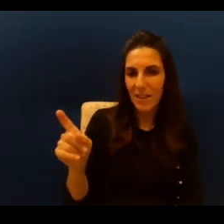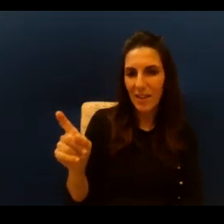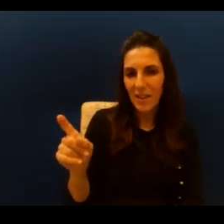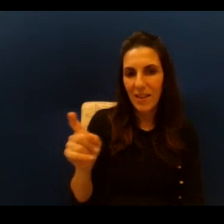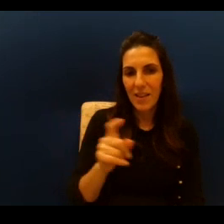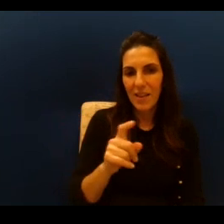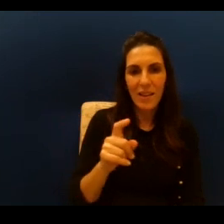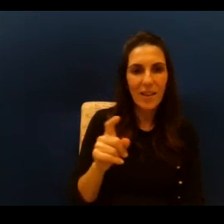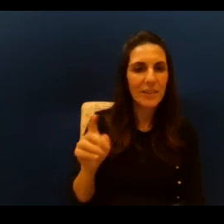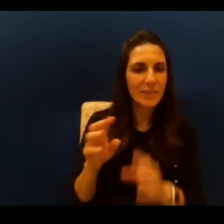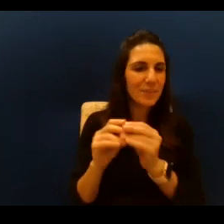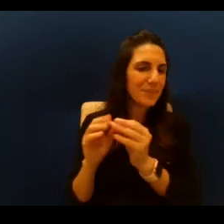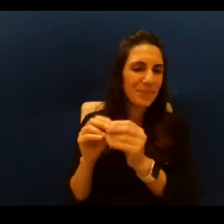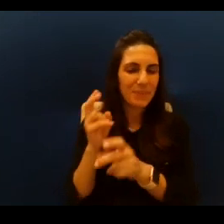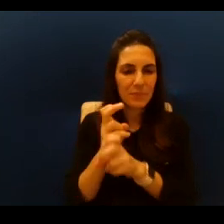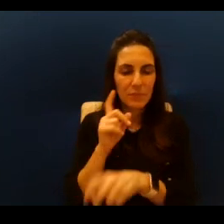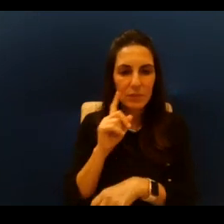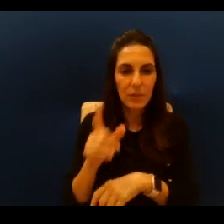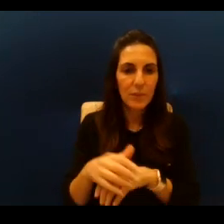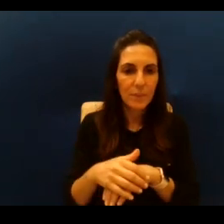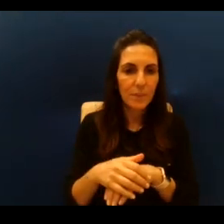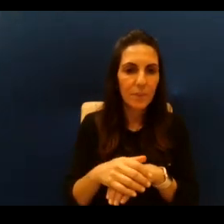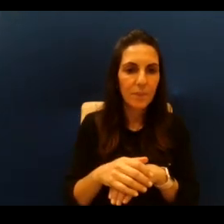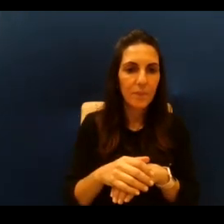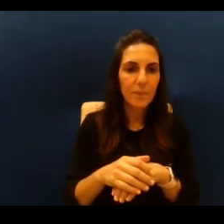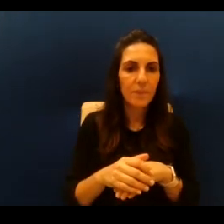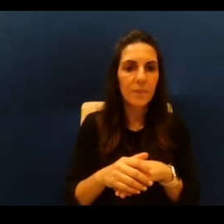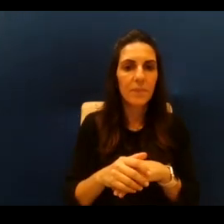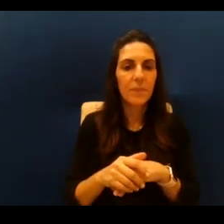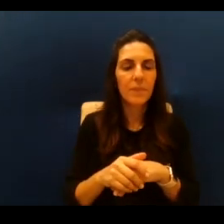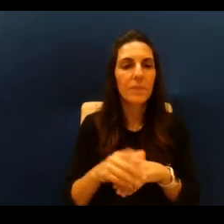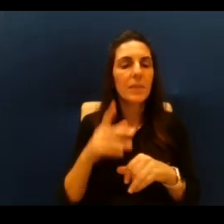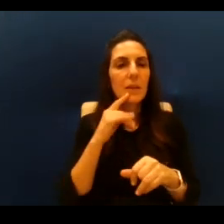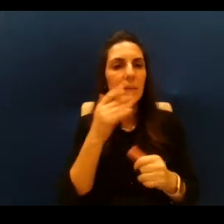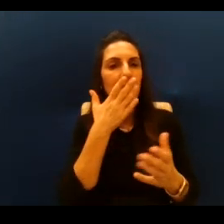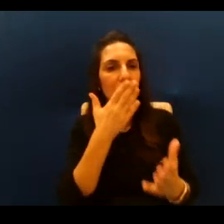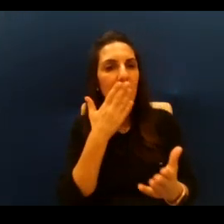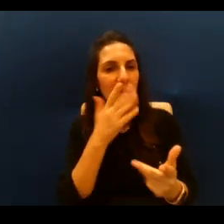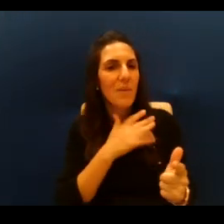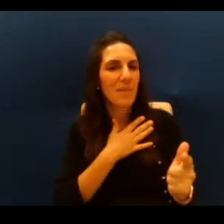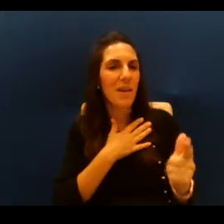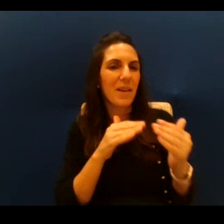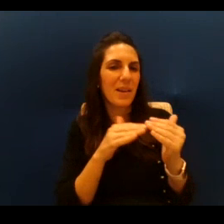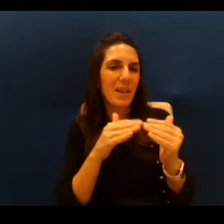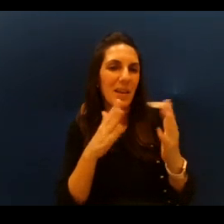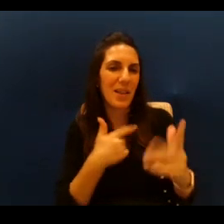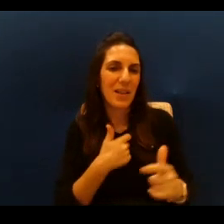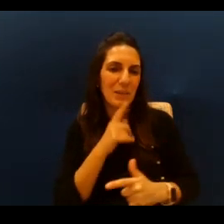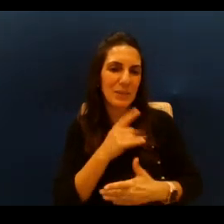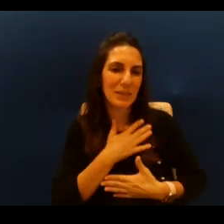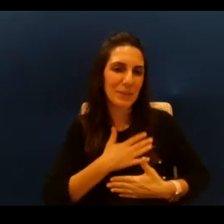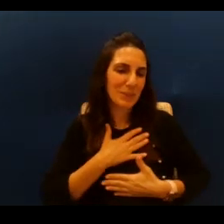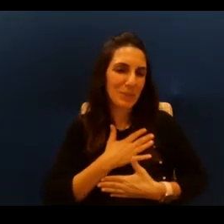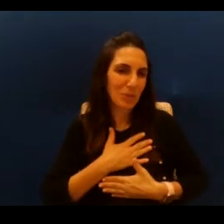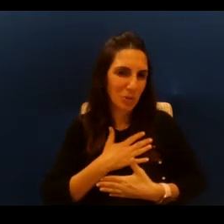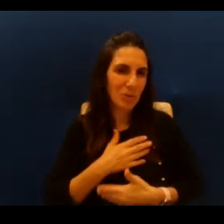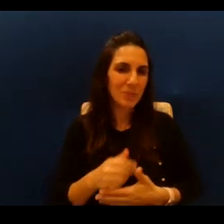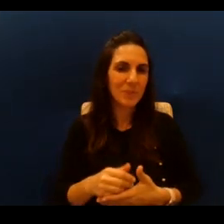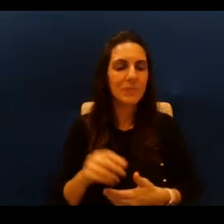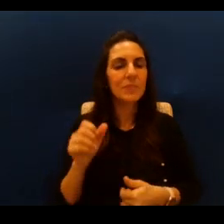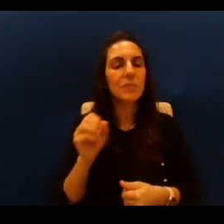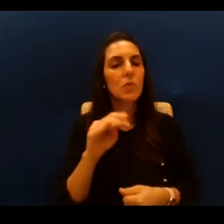safety, I'd like to change the day. Thank you. I appreciate my colleagues coming to my rescue.